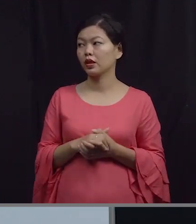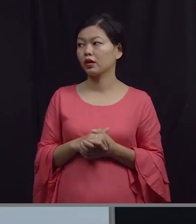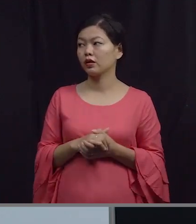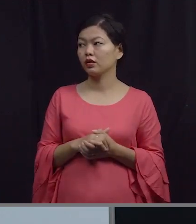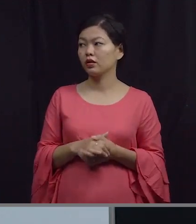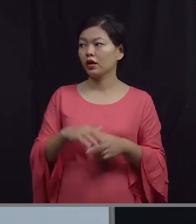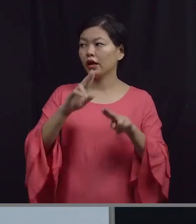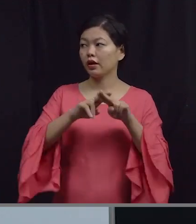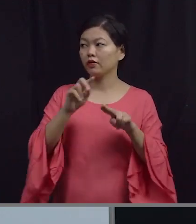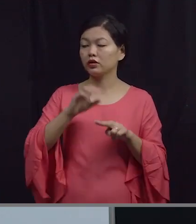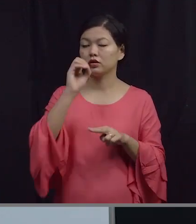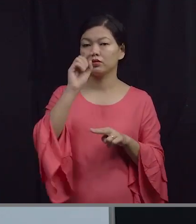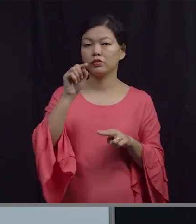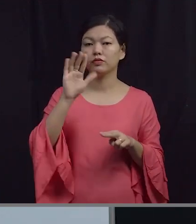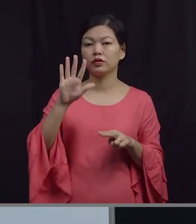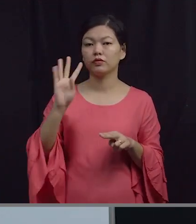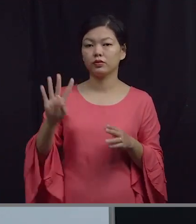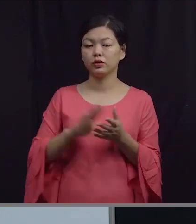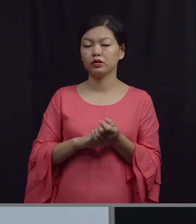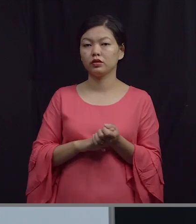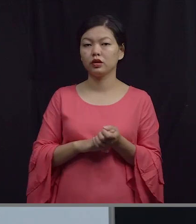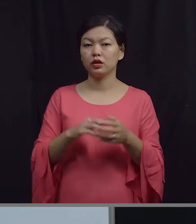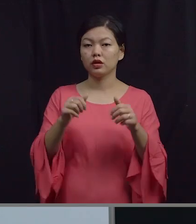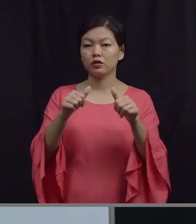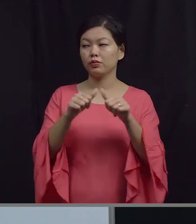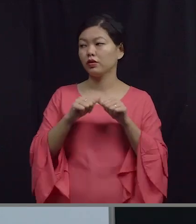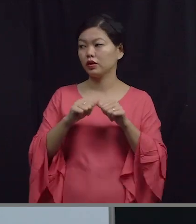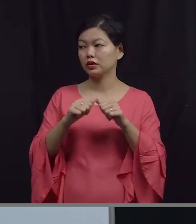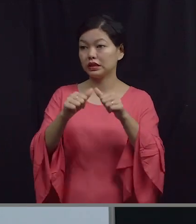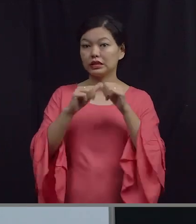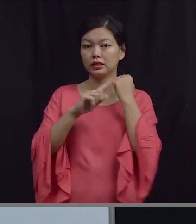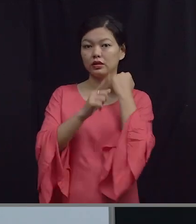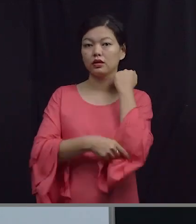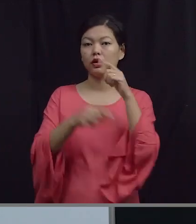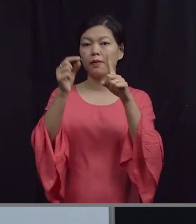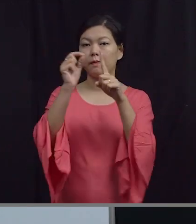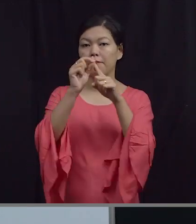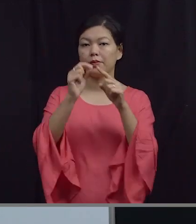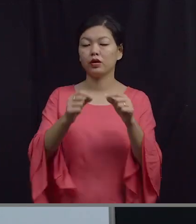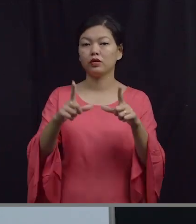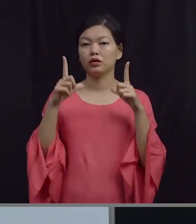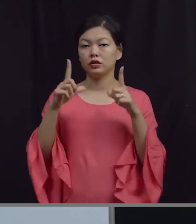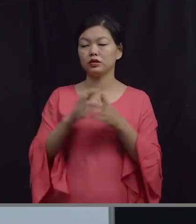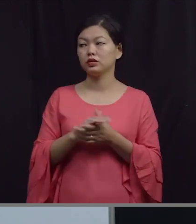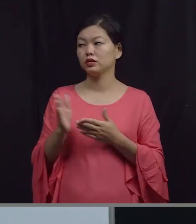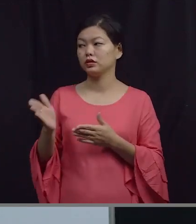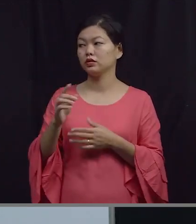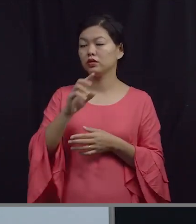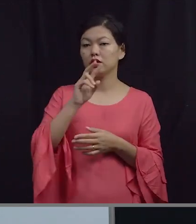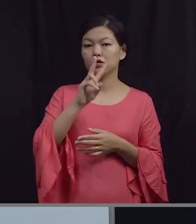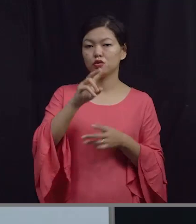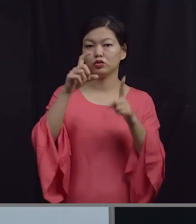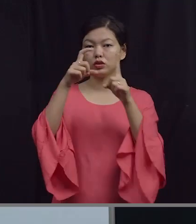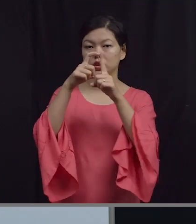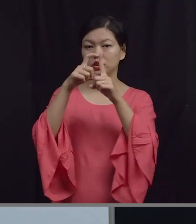0.5 meter, the power of lens is what? 2 diopter. Okay, you always make sure that you are going to write the unit. If you don't write the unit,